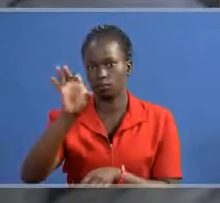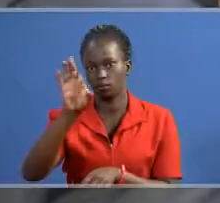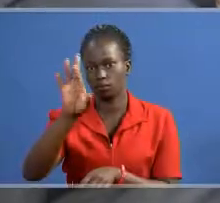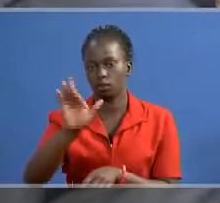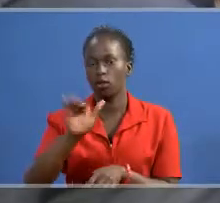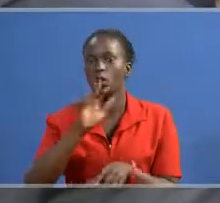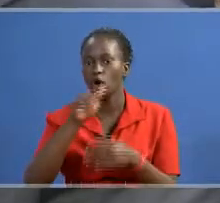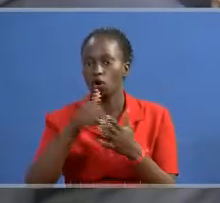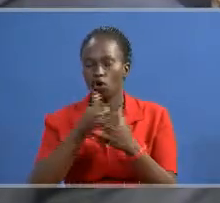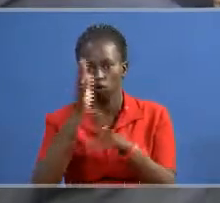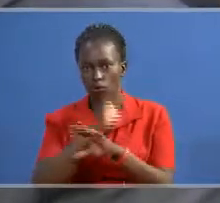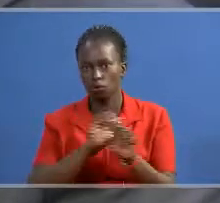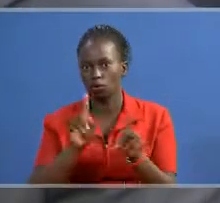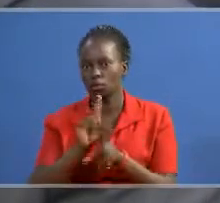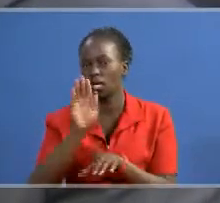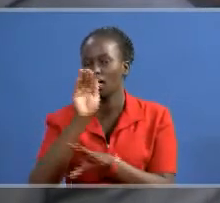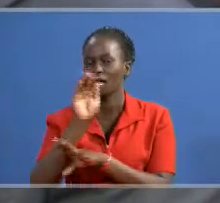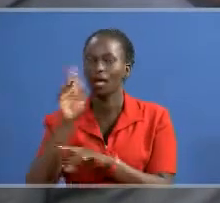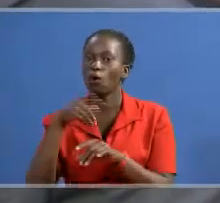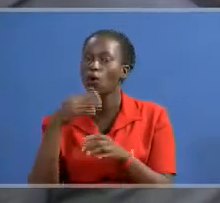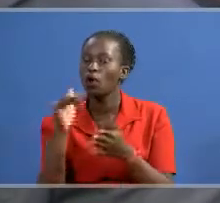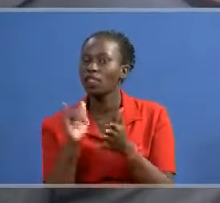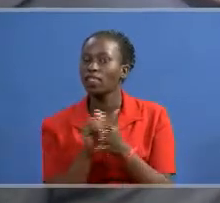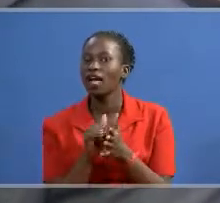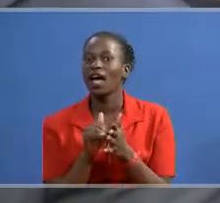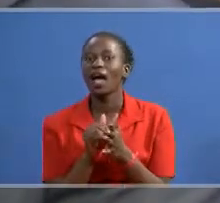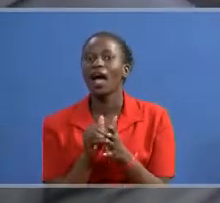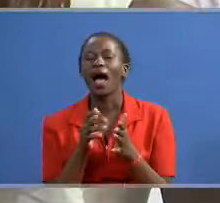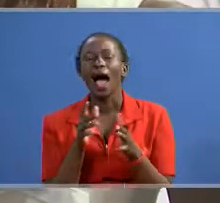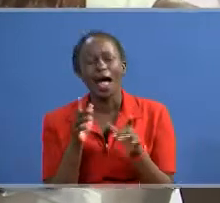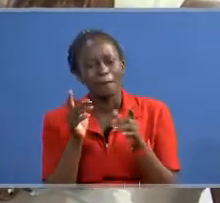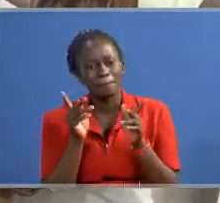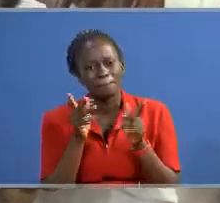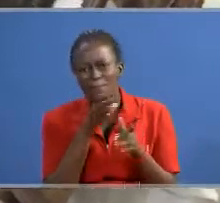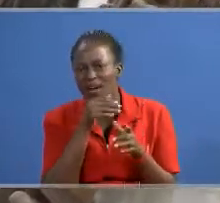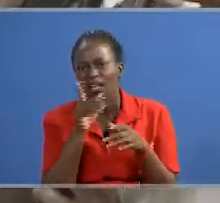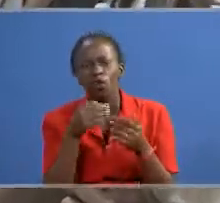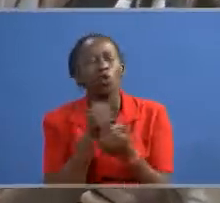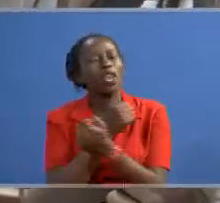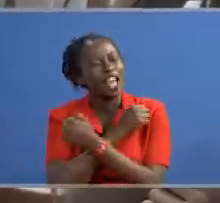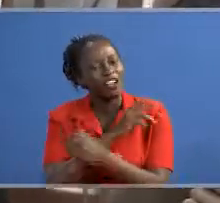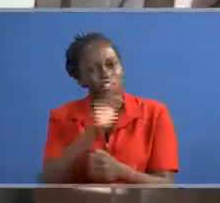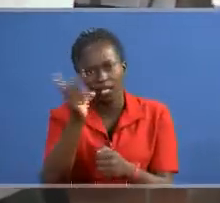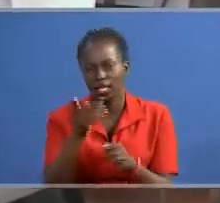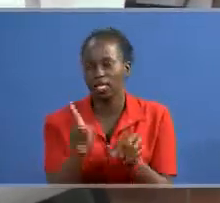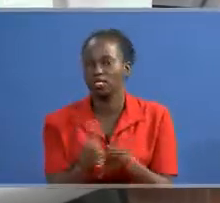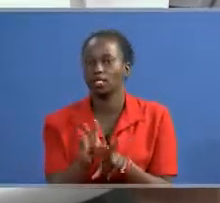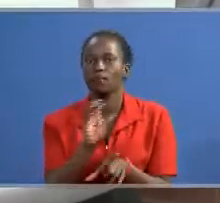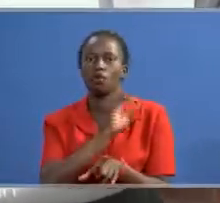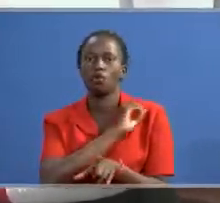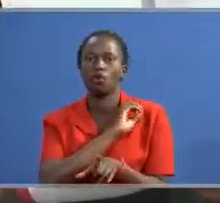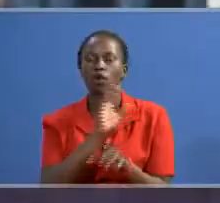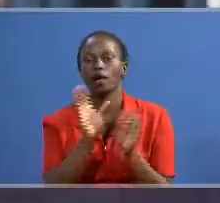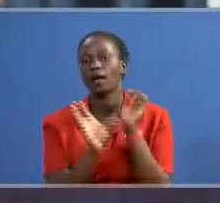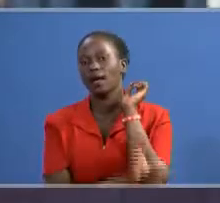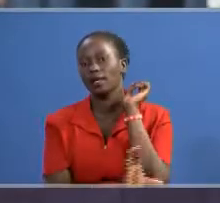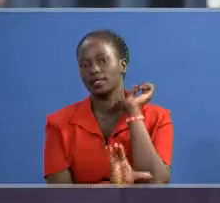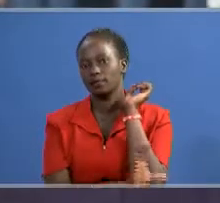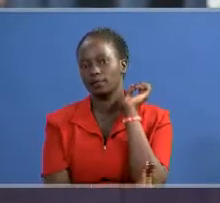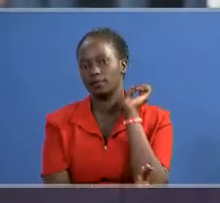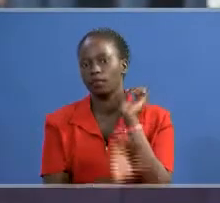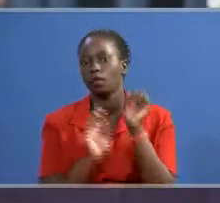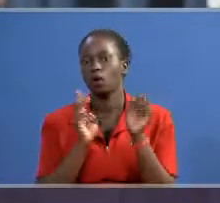President Uhuru Kenyatta eulogized him as being a very selfless man who loved Kenya as his own country.